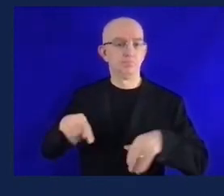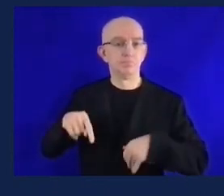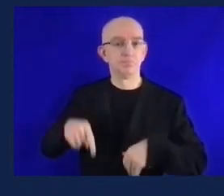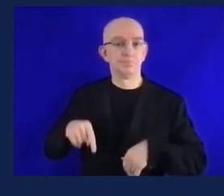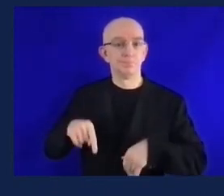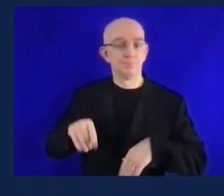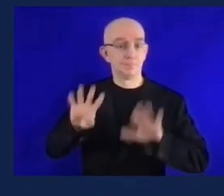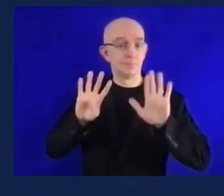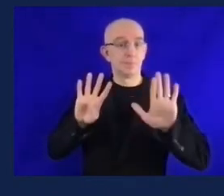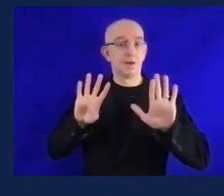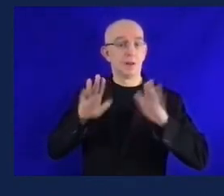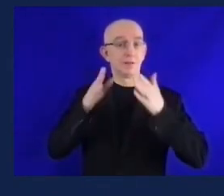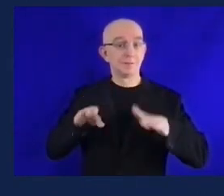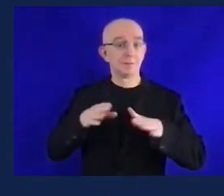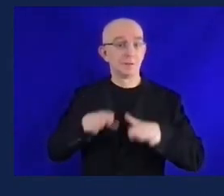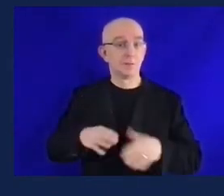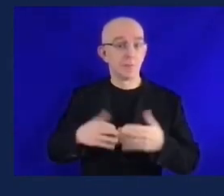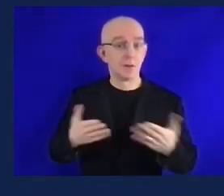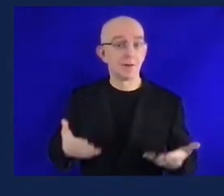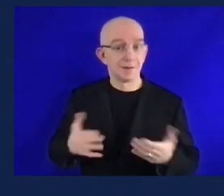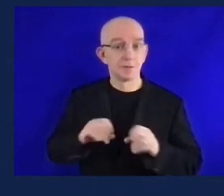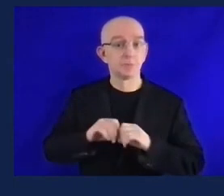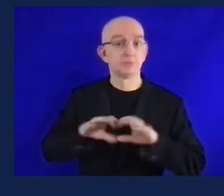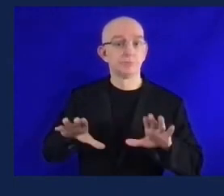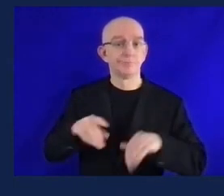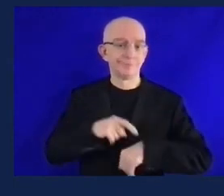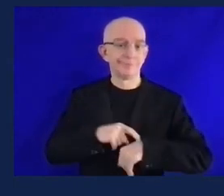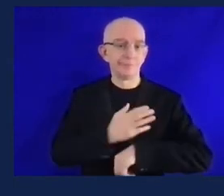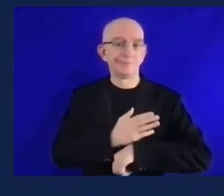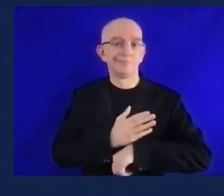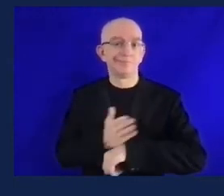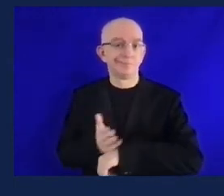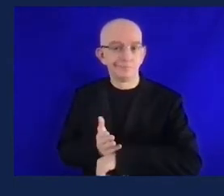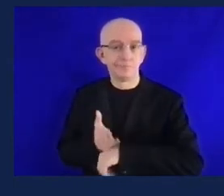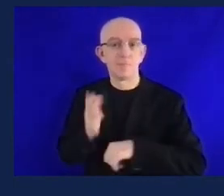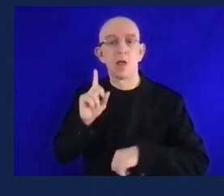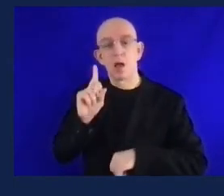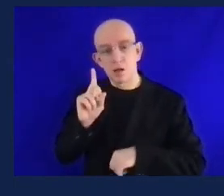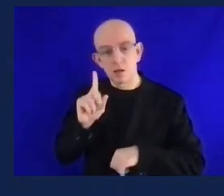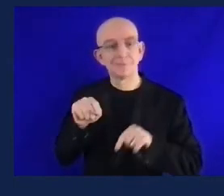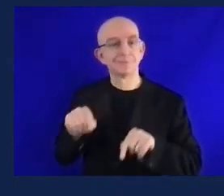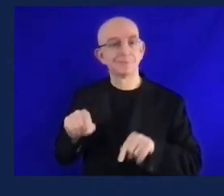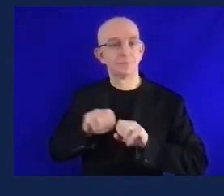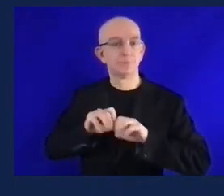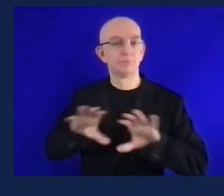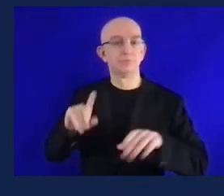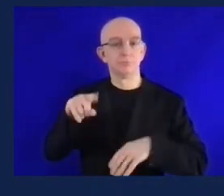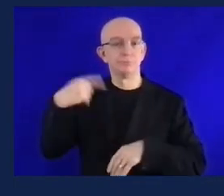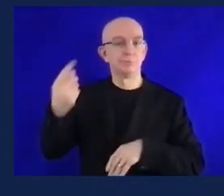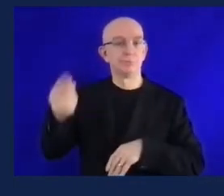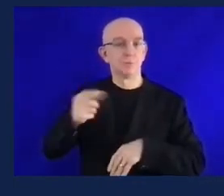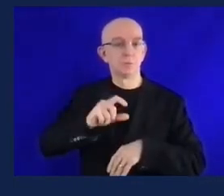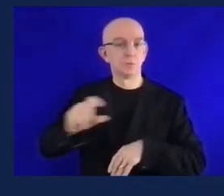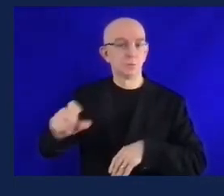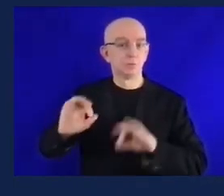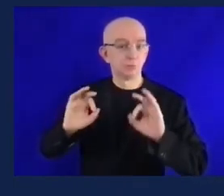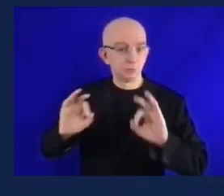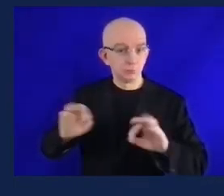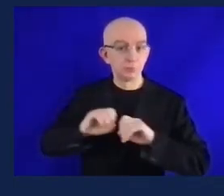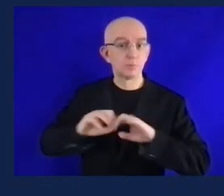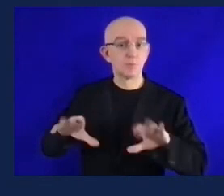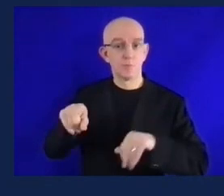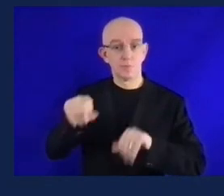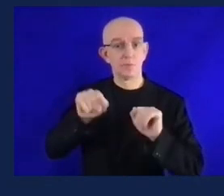read the final published document and hear more about what we said. Now that it